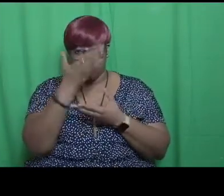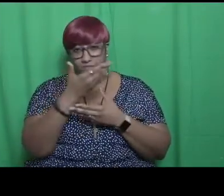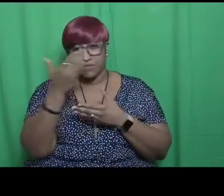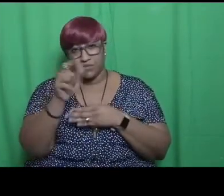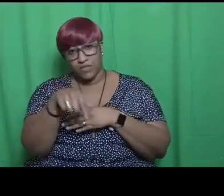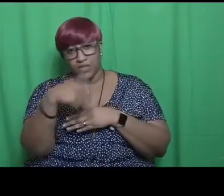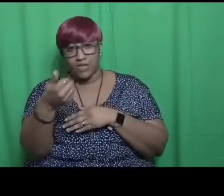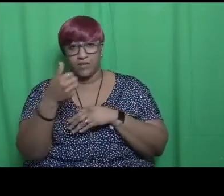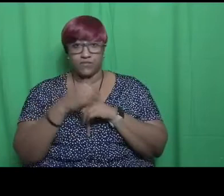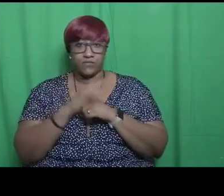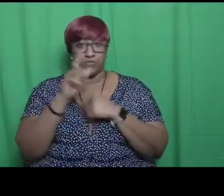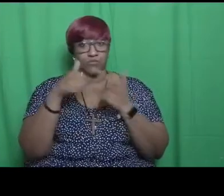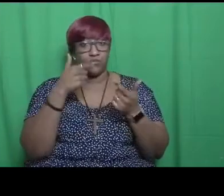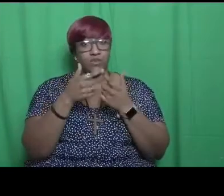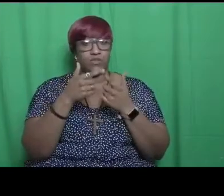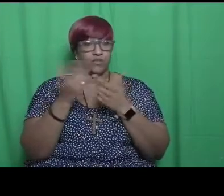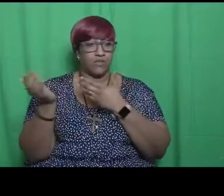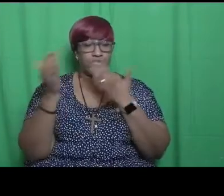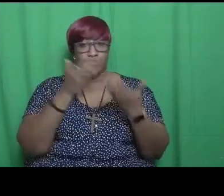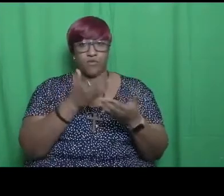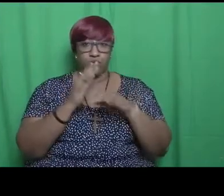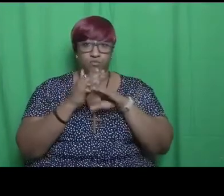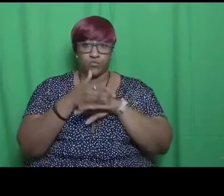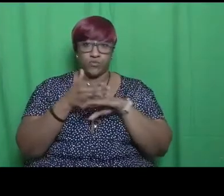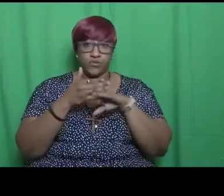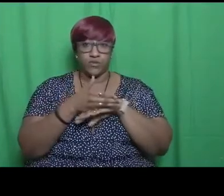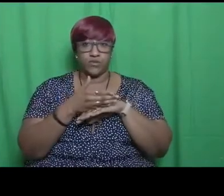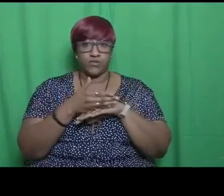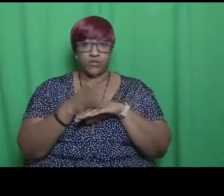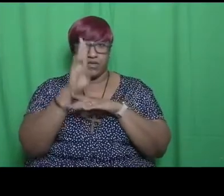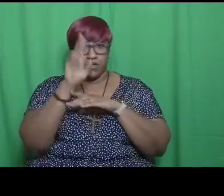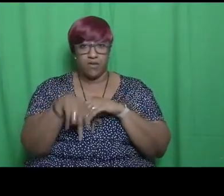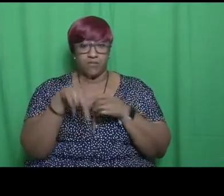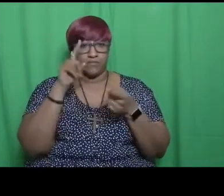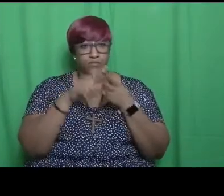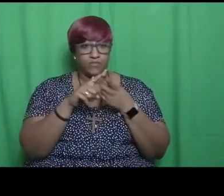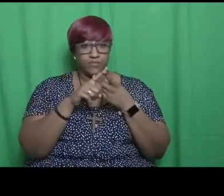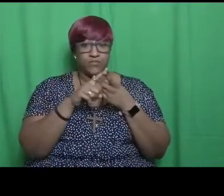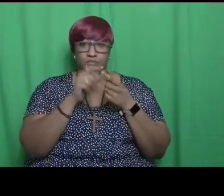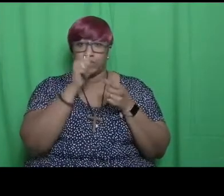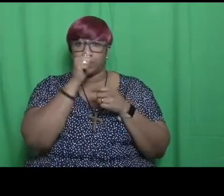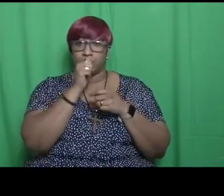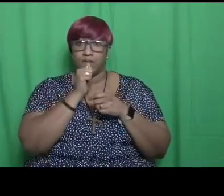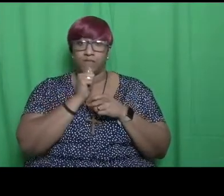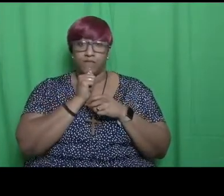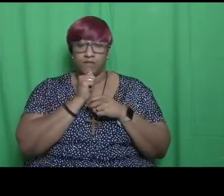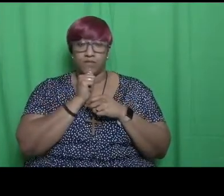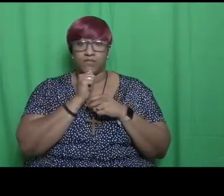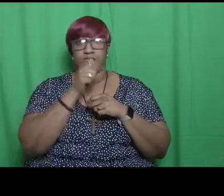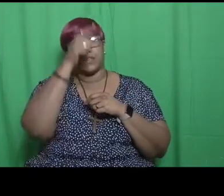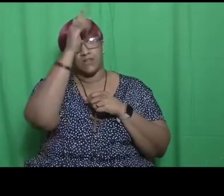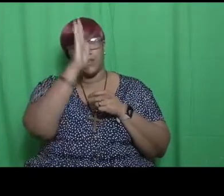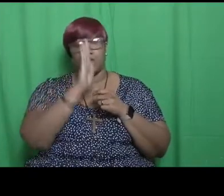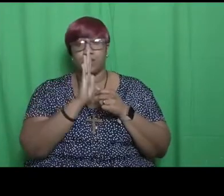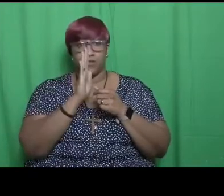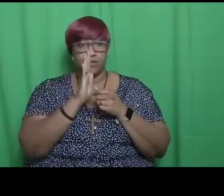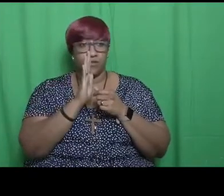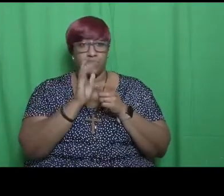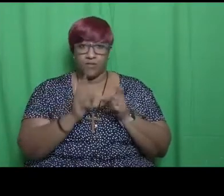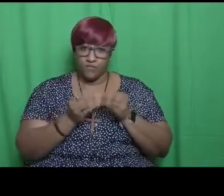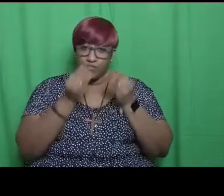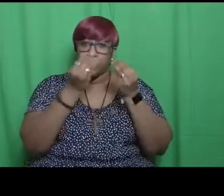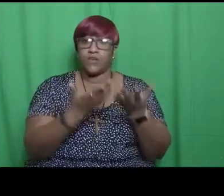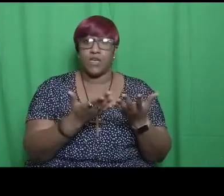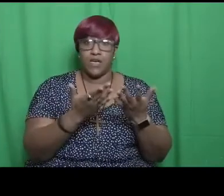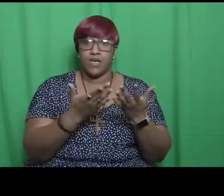else. When he brought the wood up to the sacrifice, God